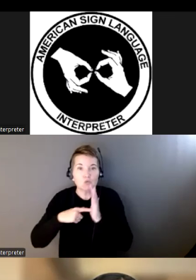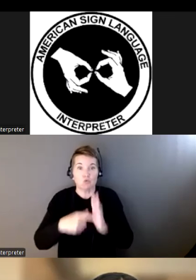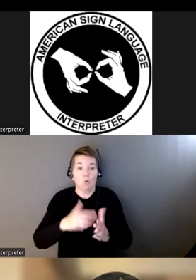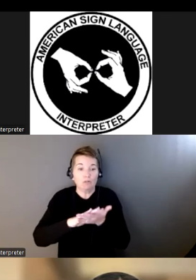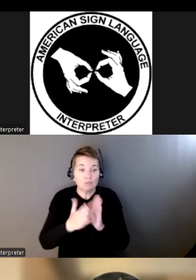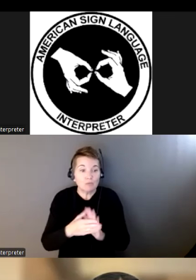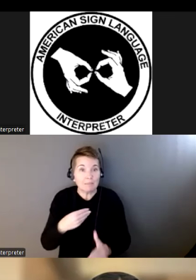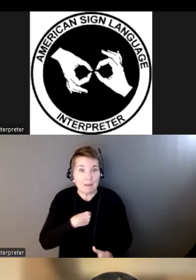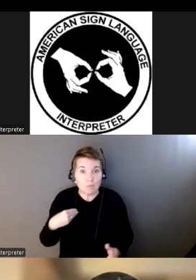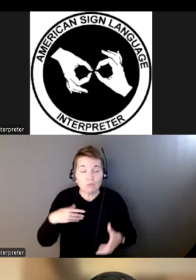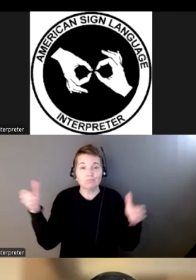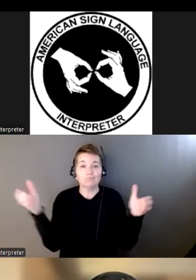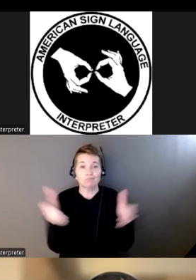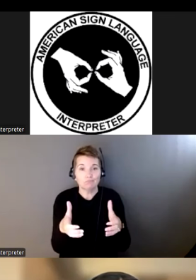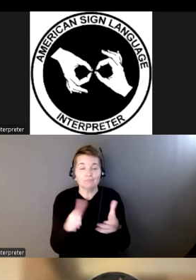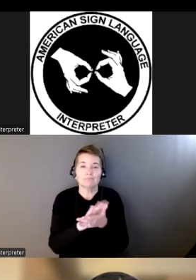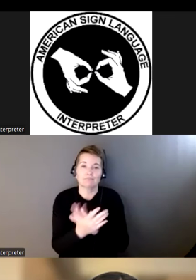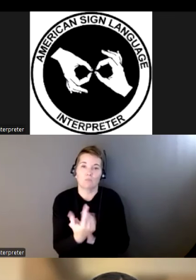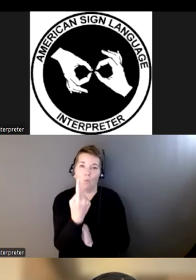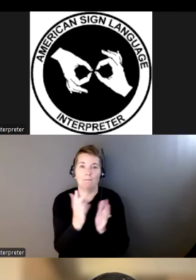one book for their own bookshelf.